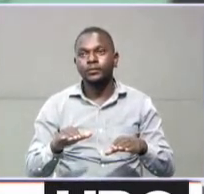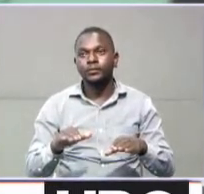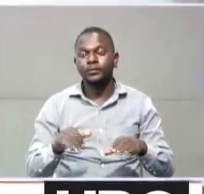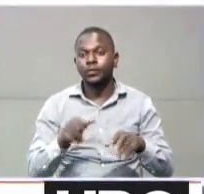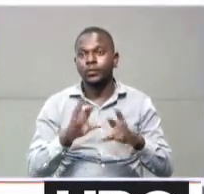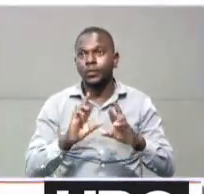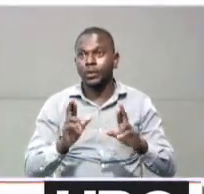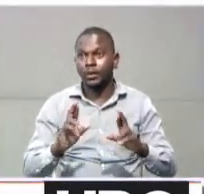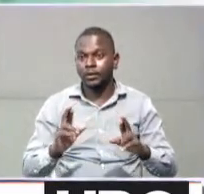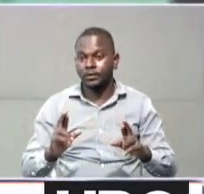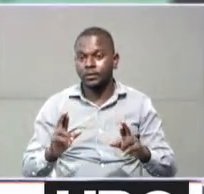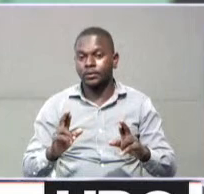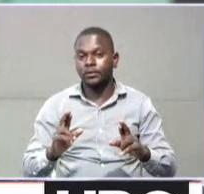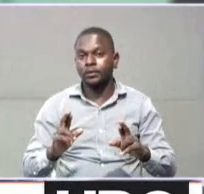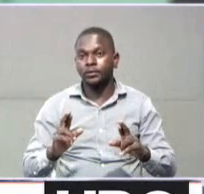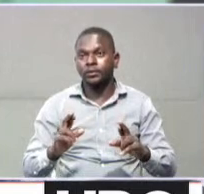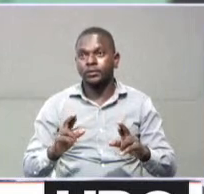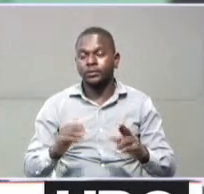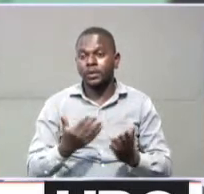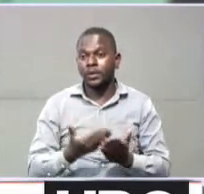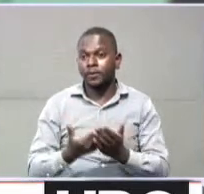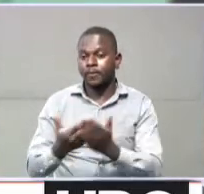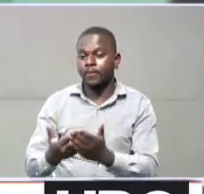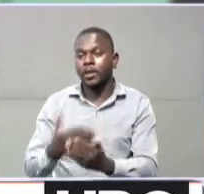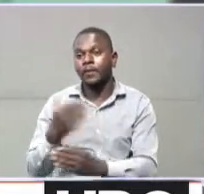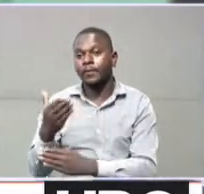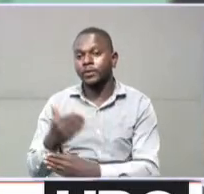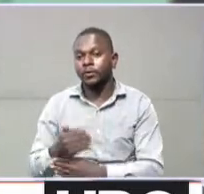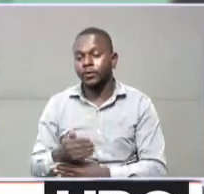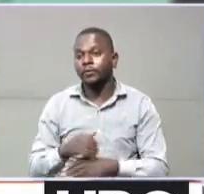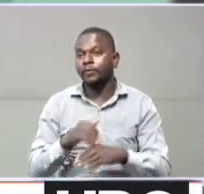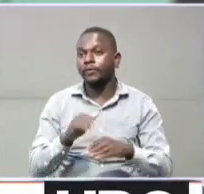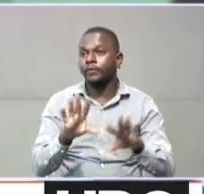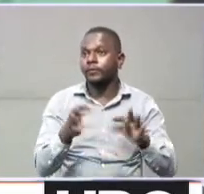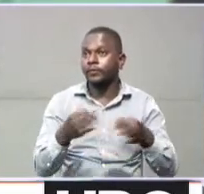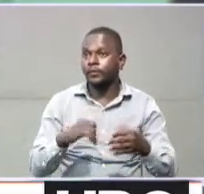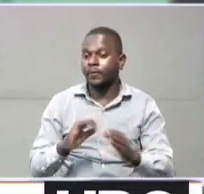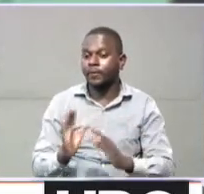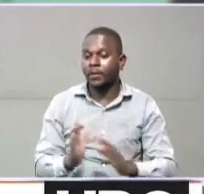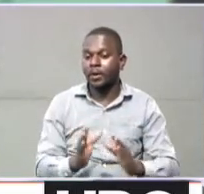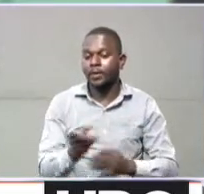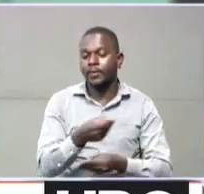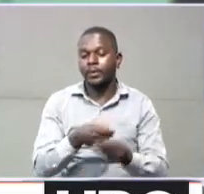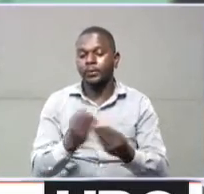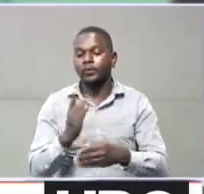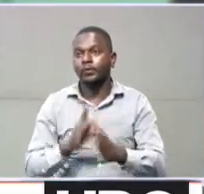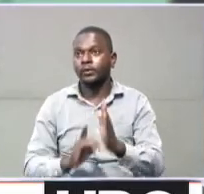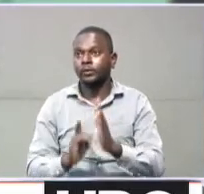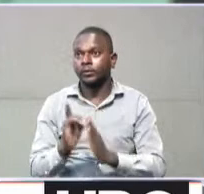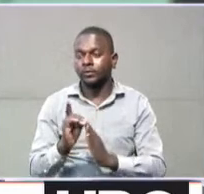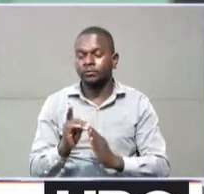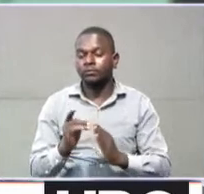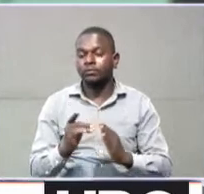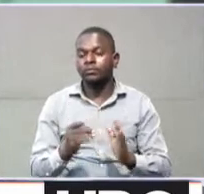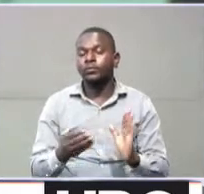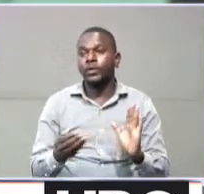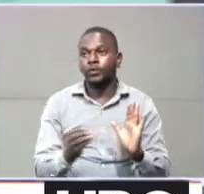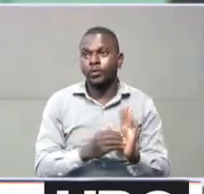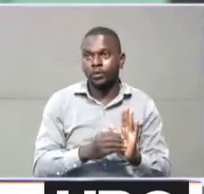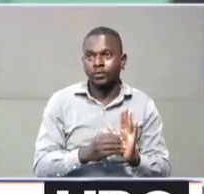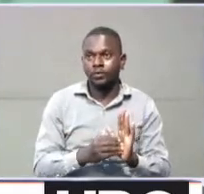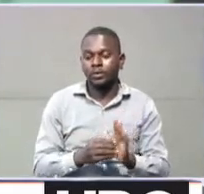has already been submitted to the minister of finance planning and economic development for consideration